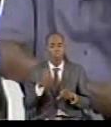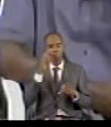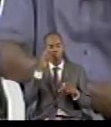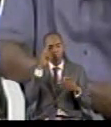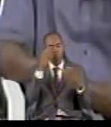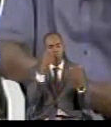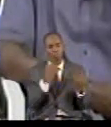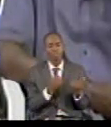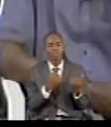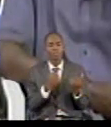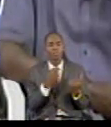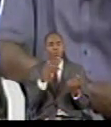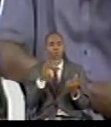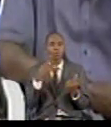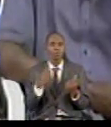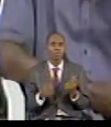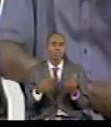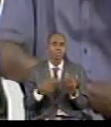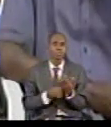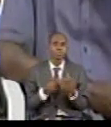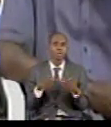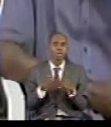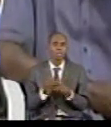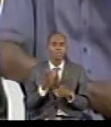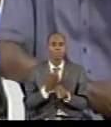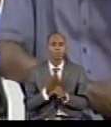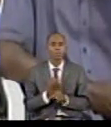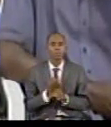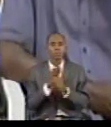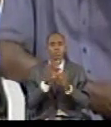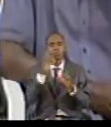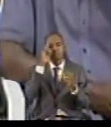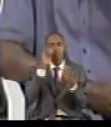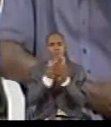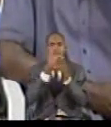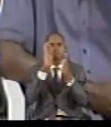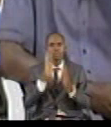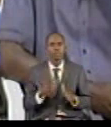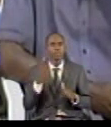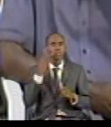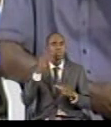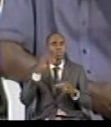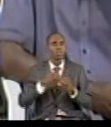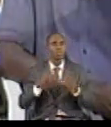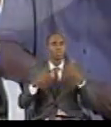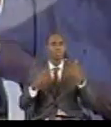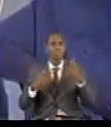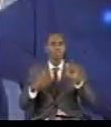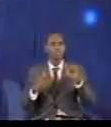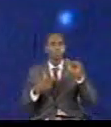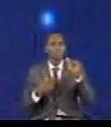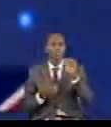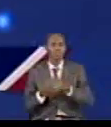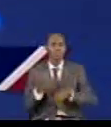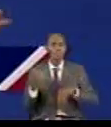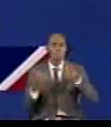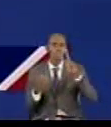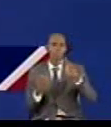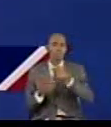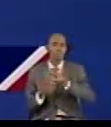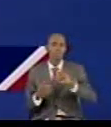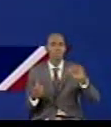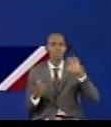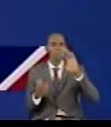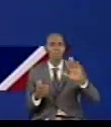as faithful believers. We're looking at Galatians chapter 2, and we're reading from verse 5.